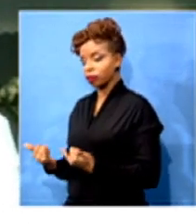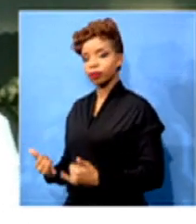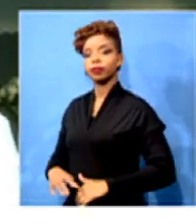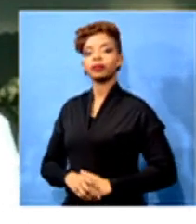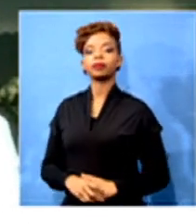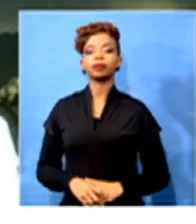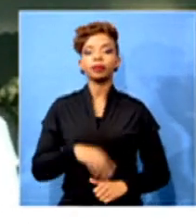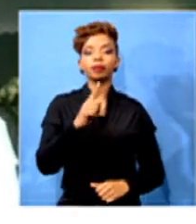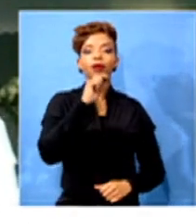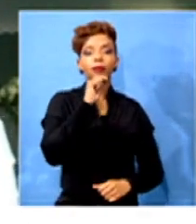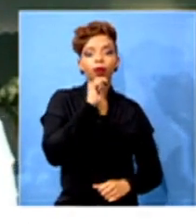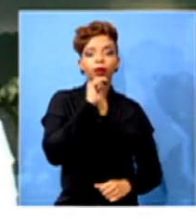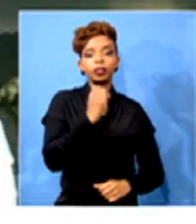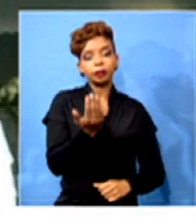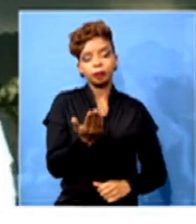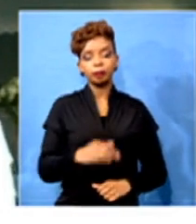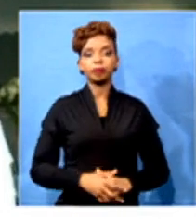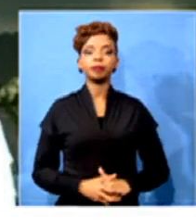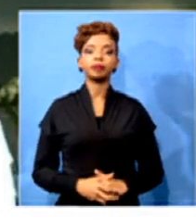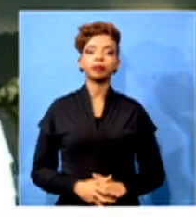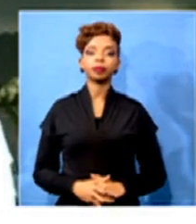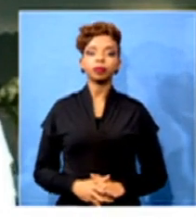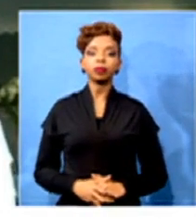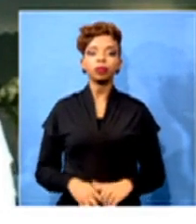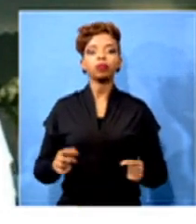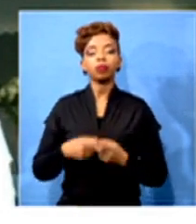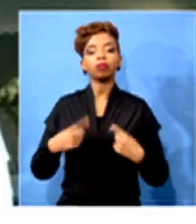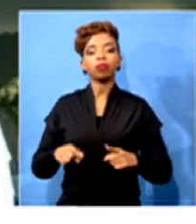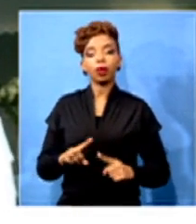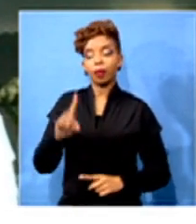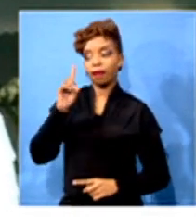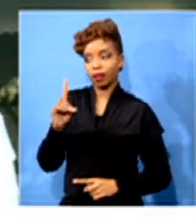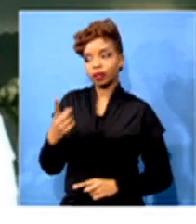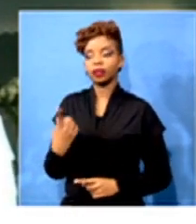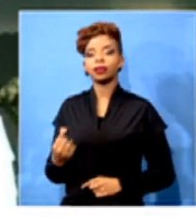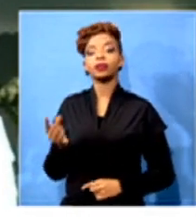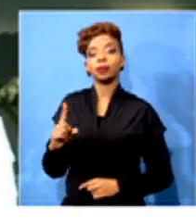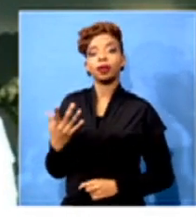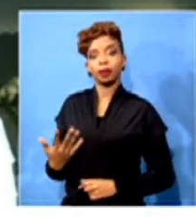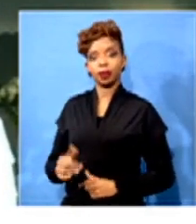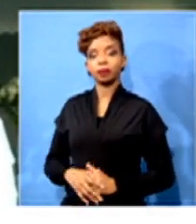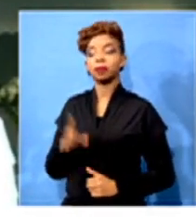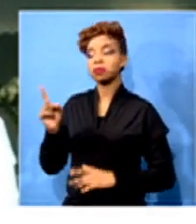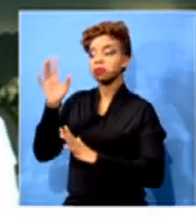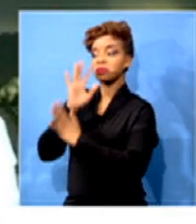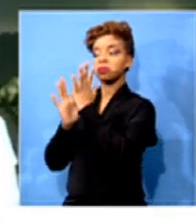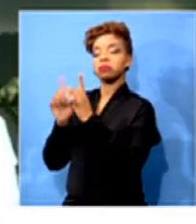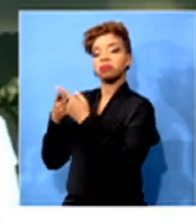Good morning. Thank you for having me. So firstly, Joanne, let's just look at what Eskom has told us and what